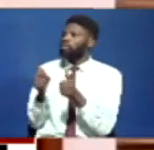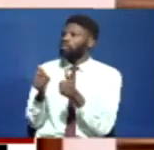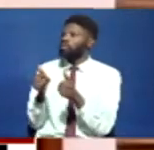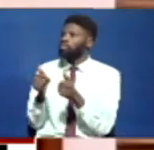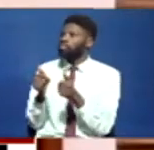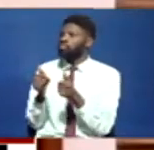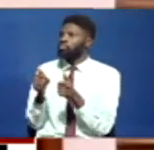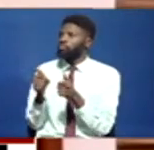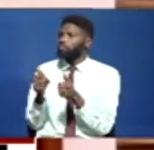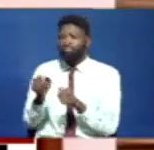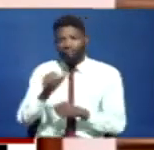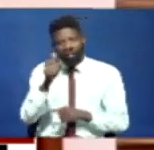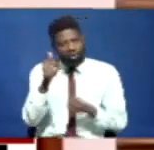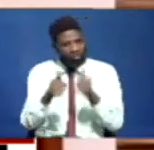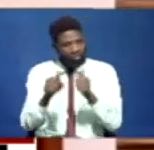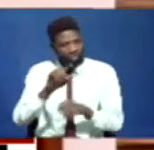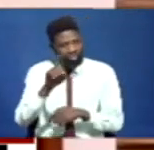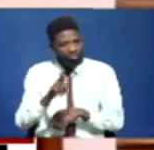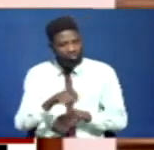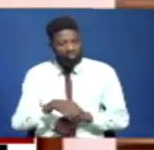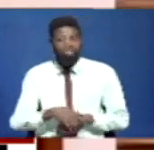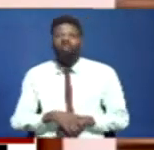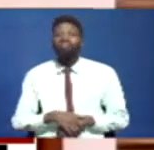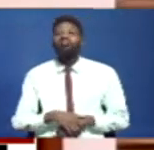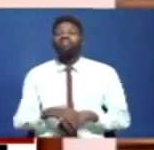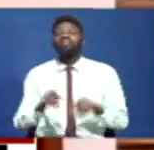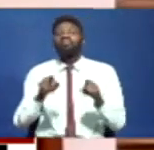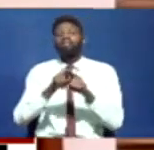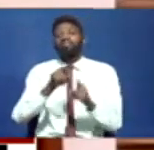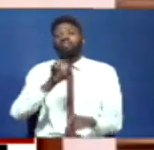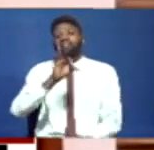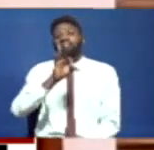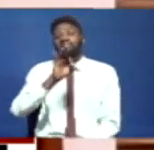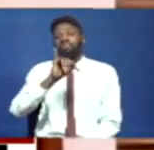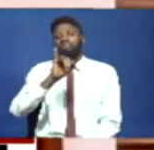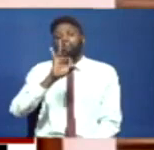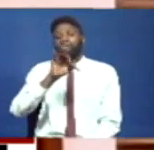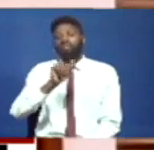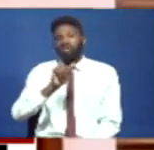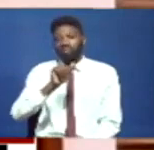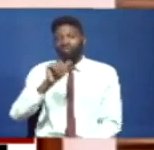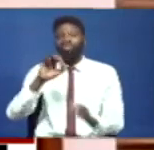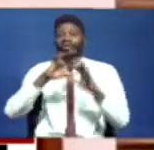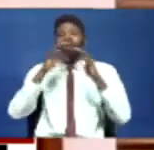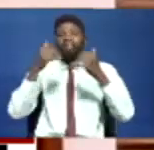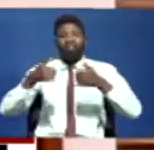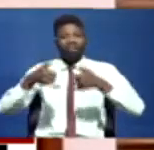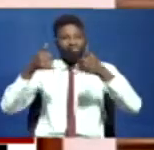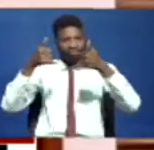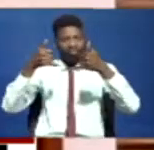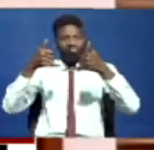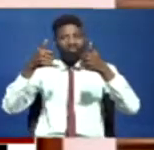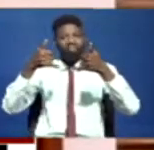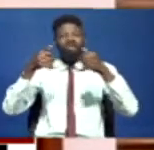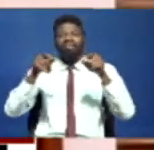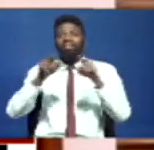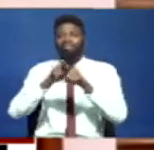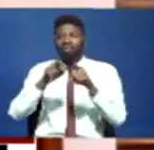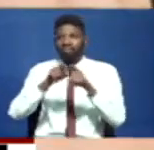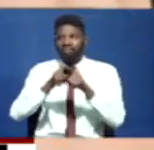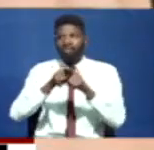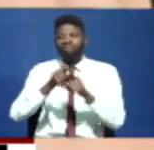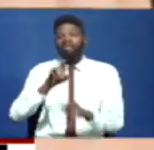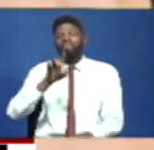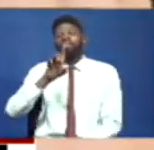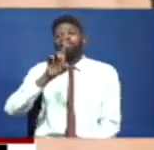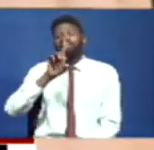The other one is which one? The FIFA World Cup, a big one, yeah? And the DFB